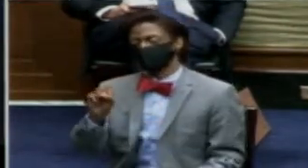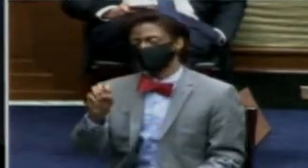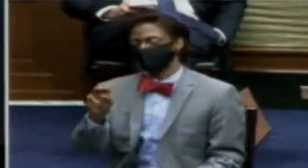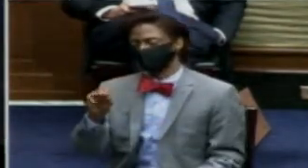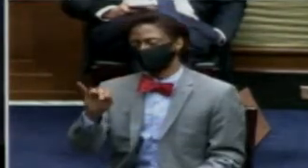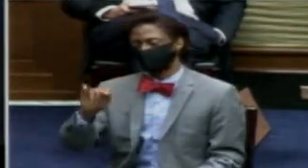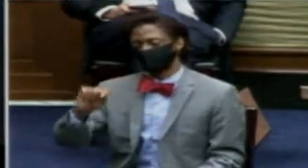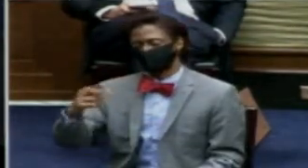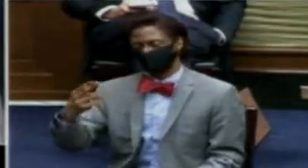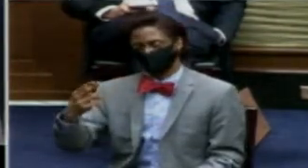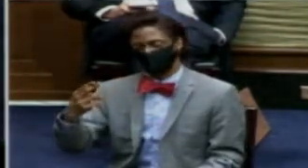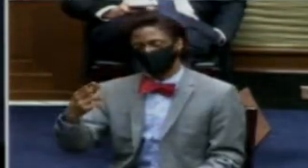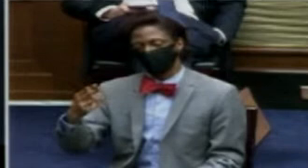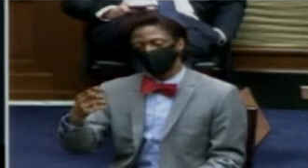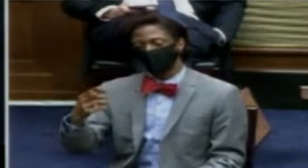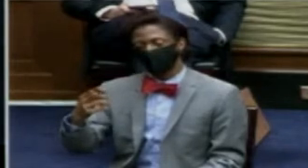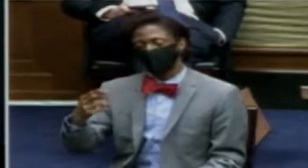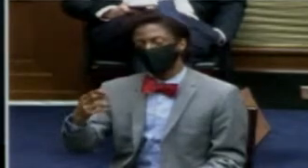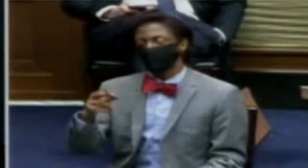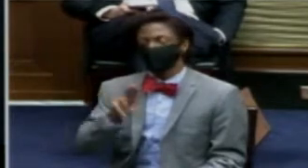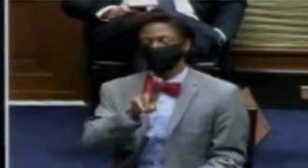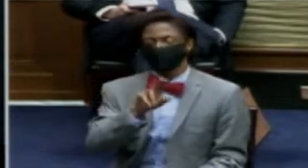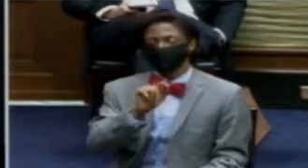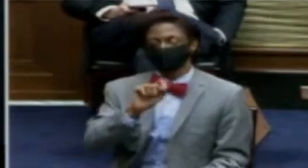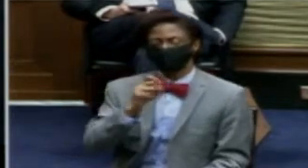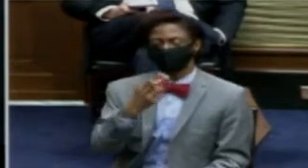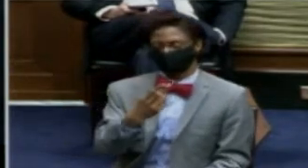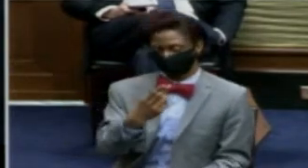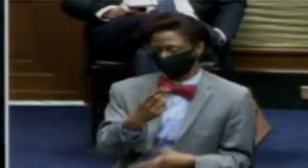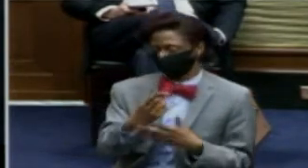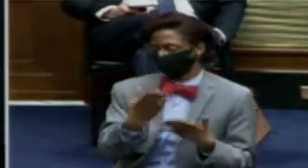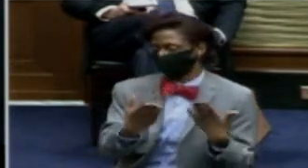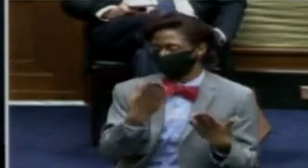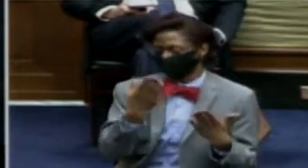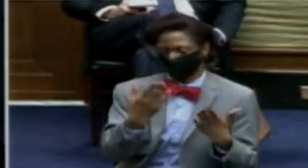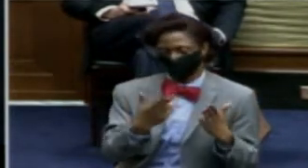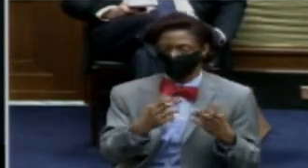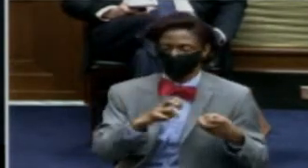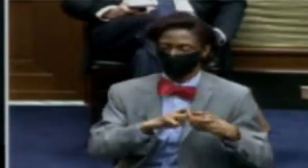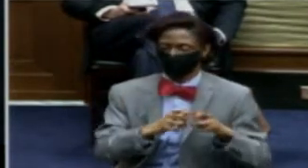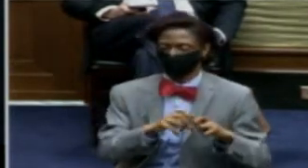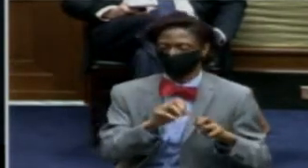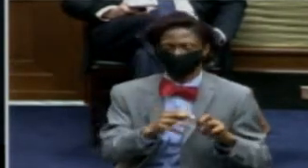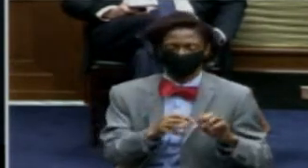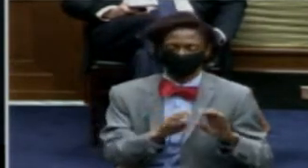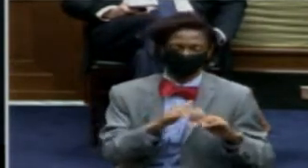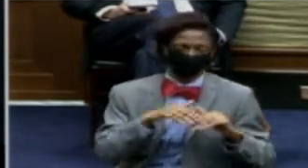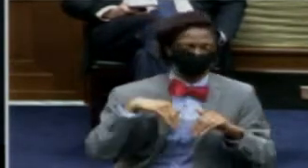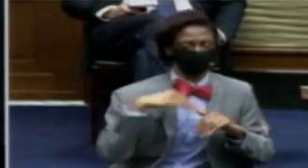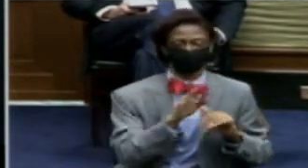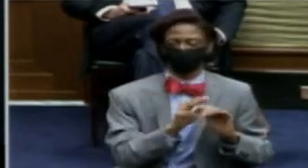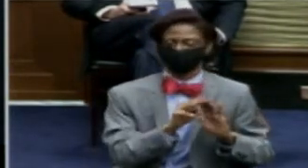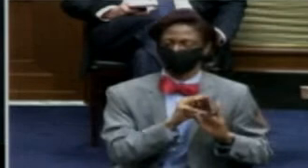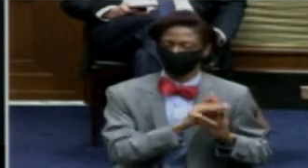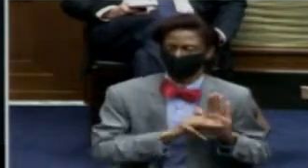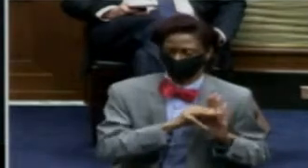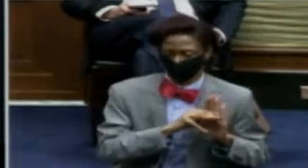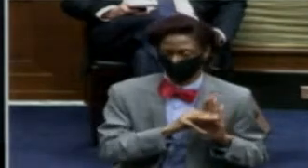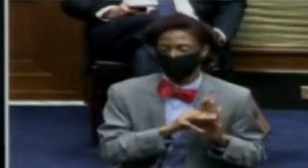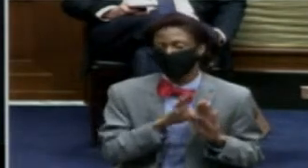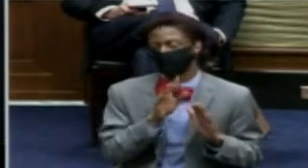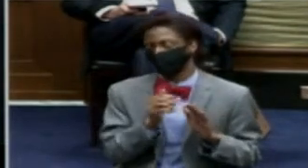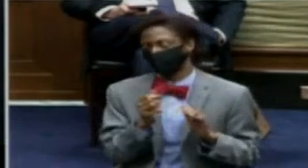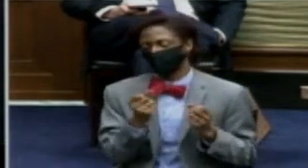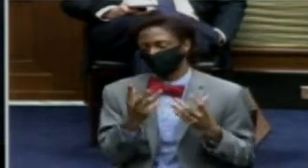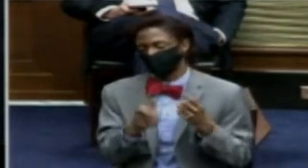say that Utah might have had the problem with being considered too Mormon, but in multiple decades that came after it,